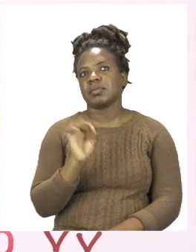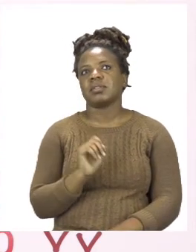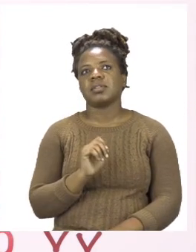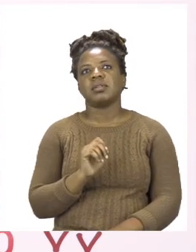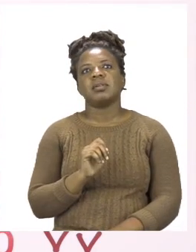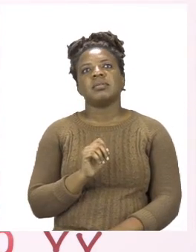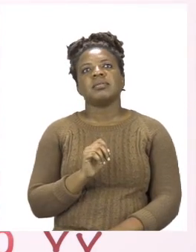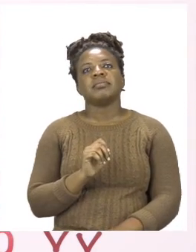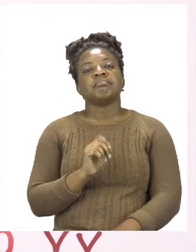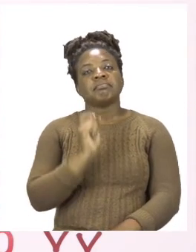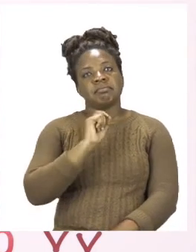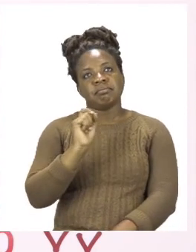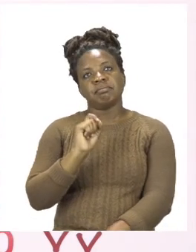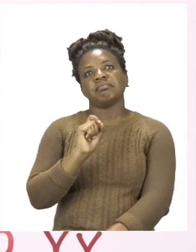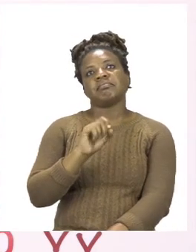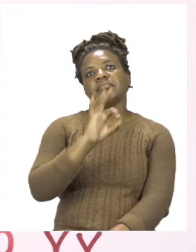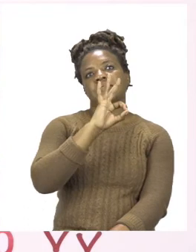we need to write February.